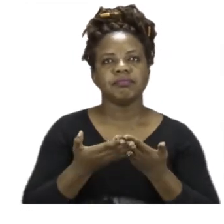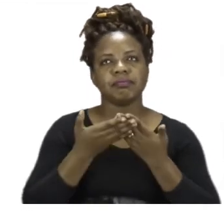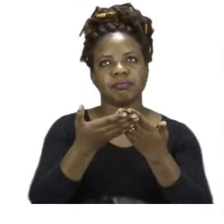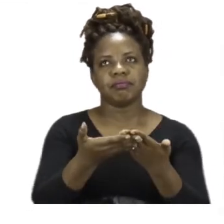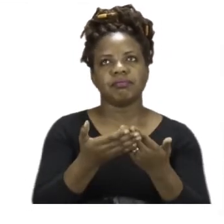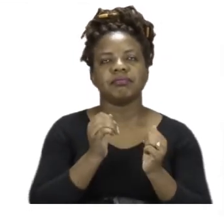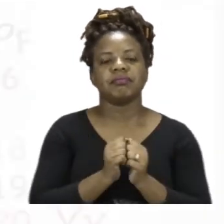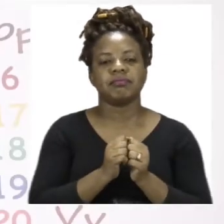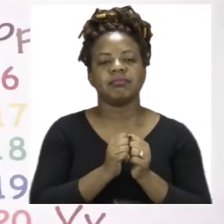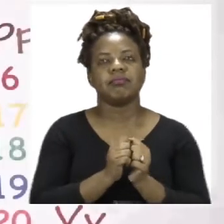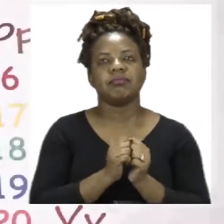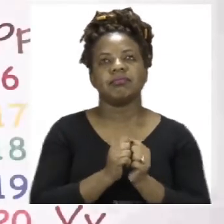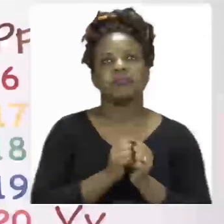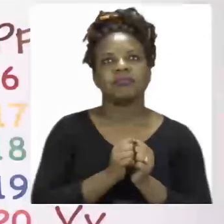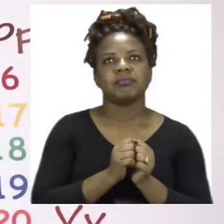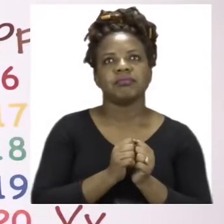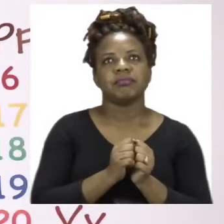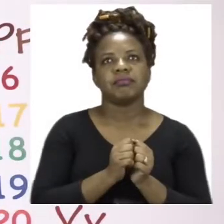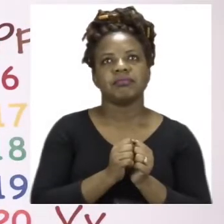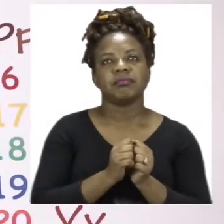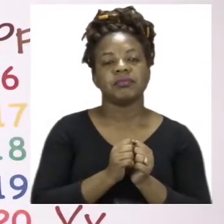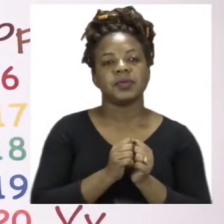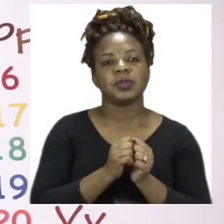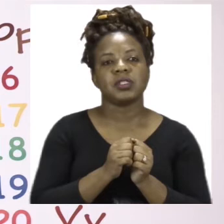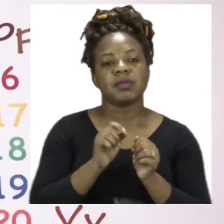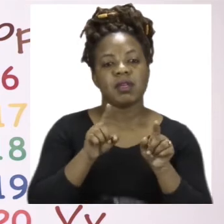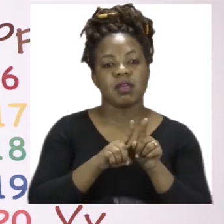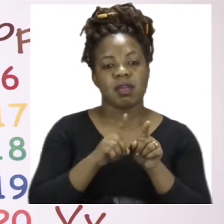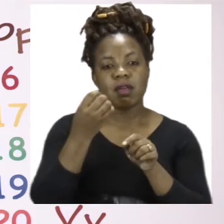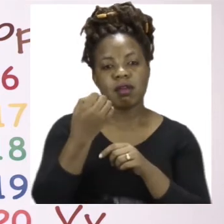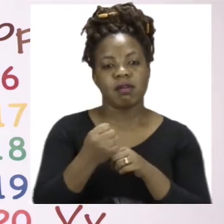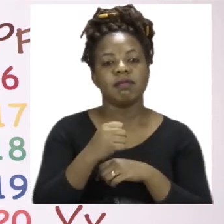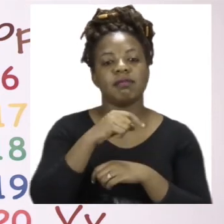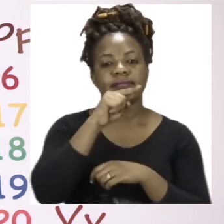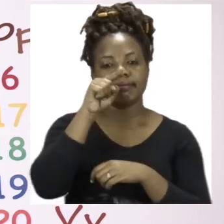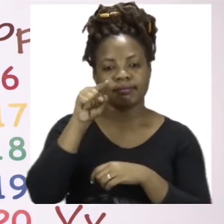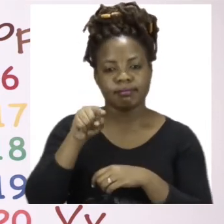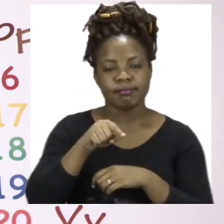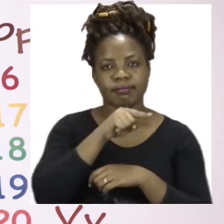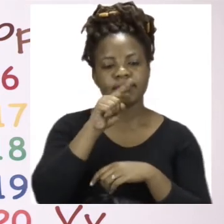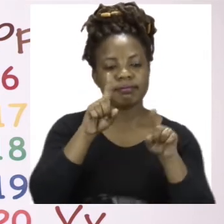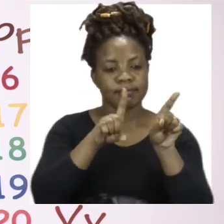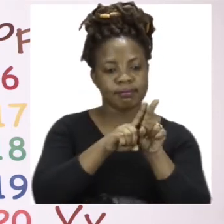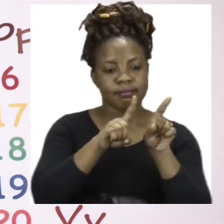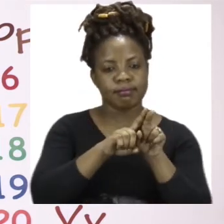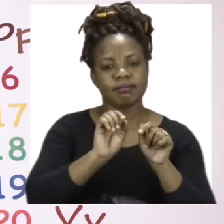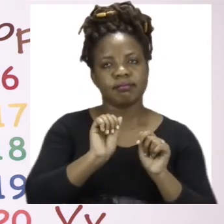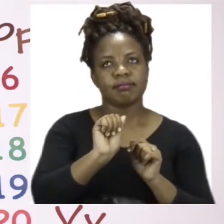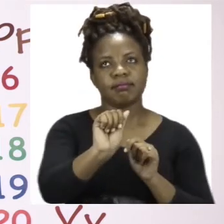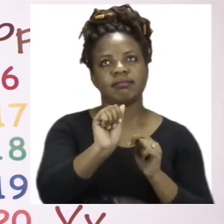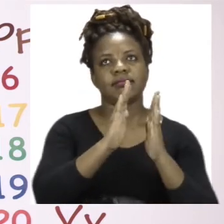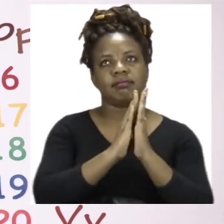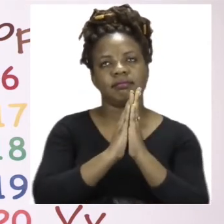board. Now I also have my wheel here with the same exact letters that are on the wheel